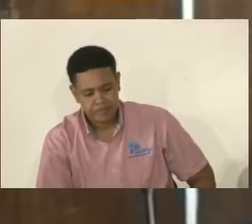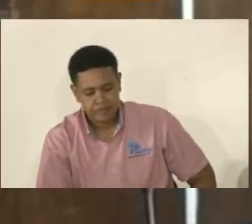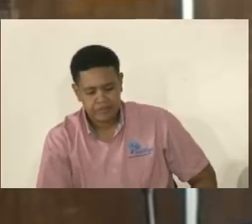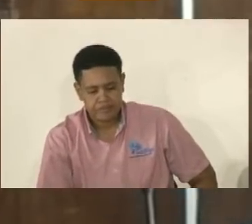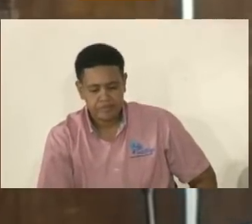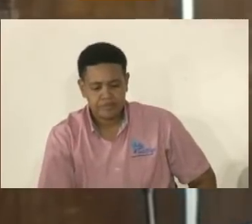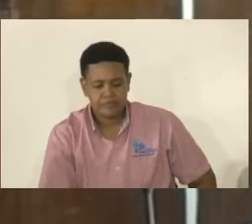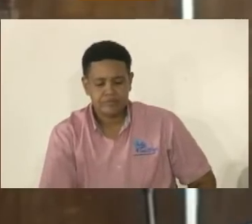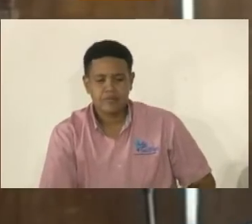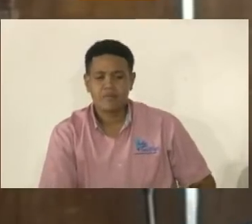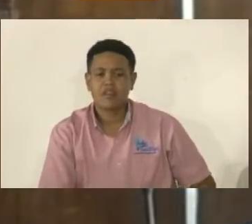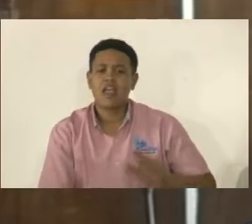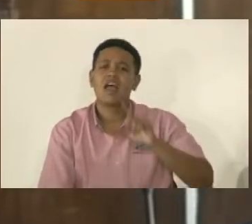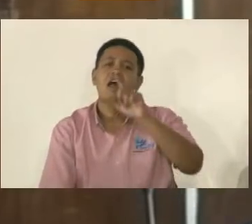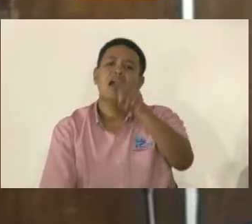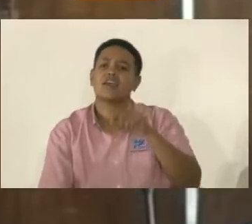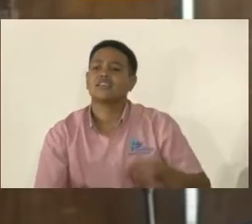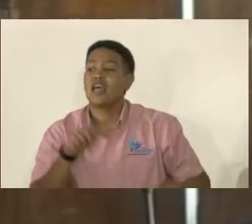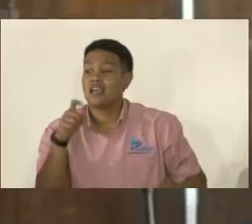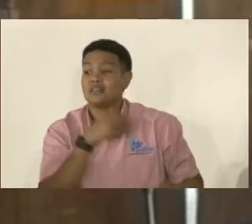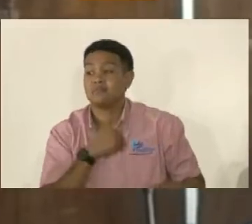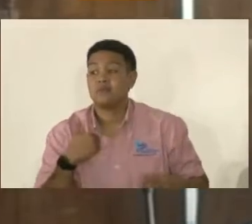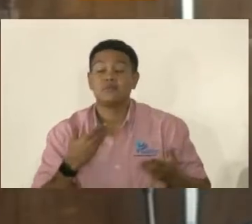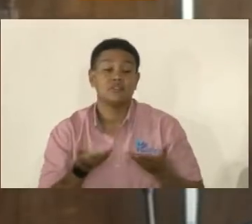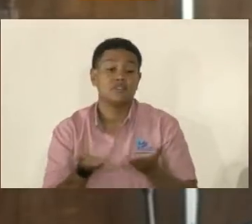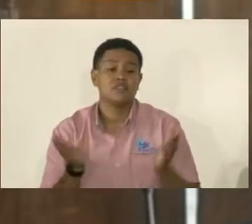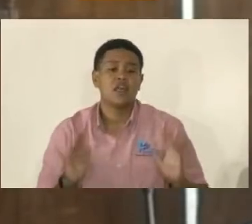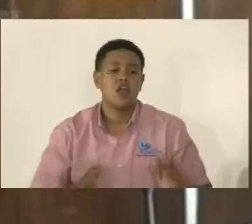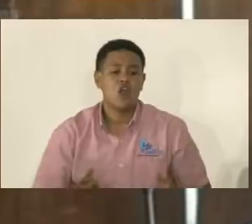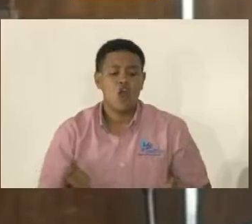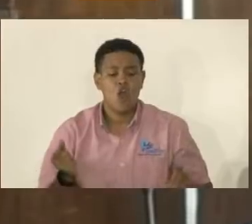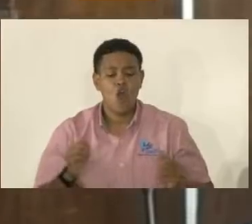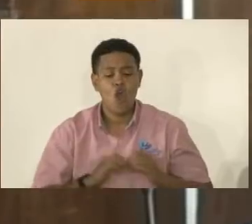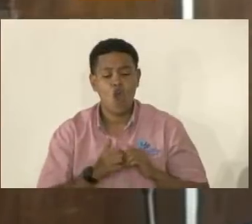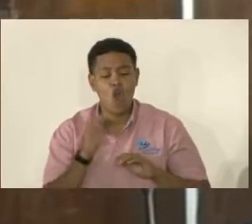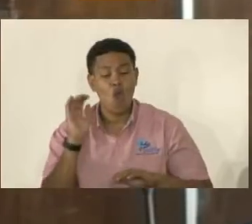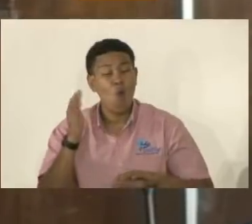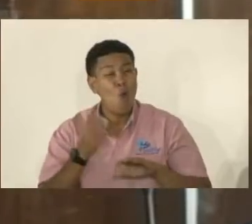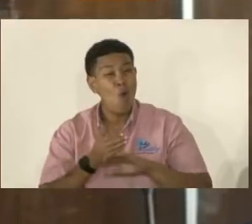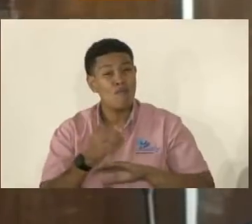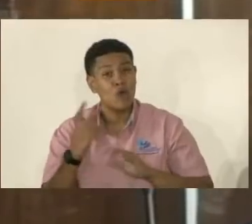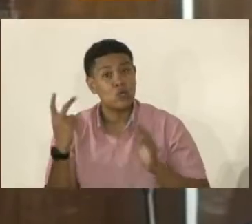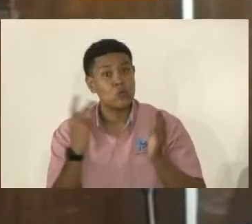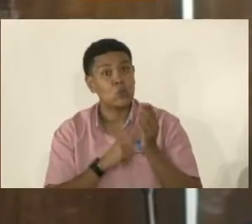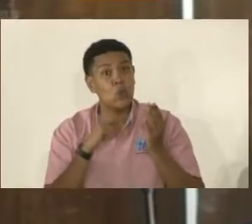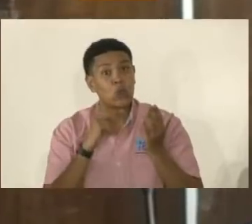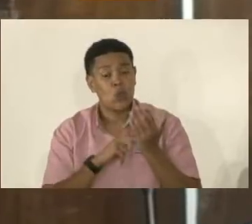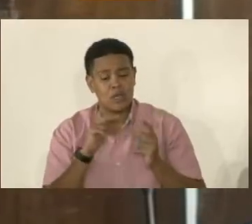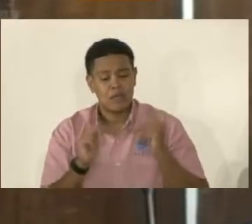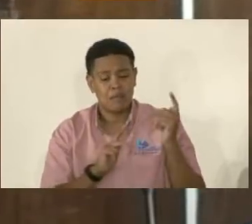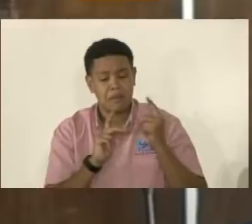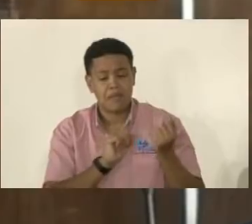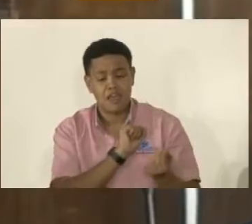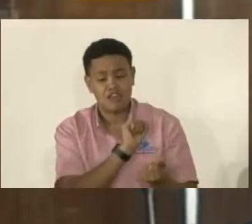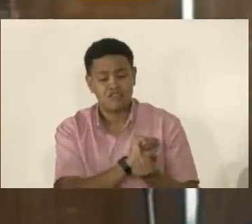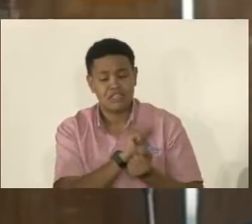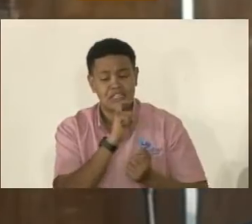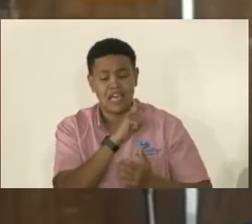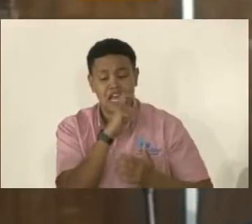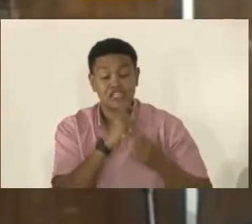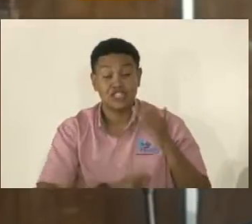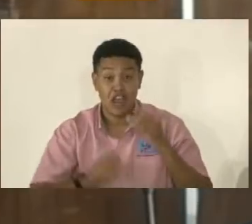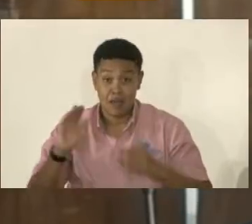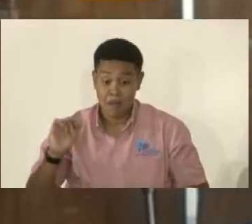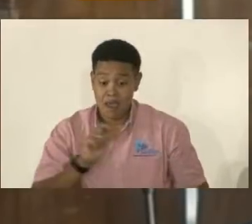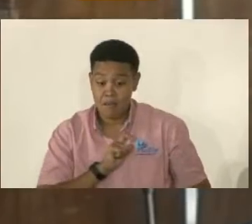I ask you, Mr. President, I ask colleagues, how much the over 2,000 persons arrested and charged